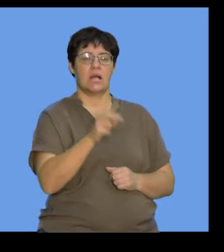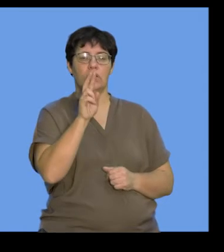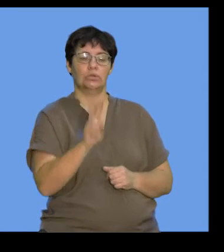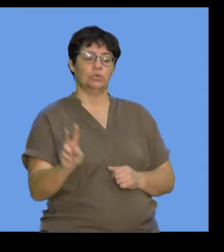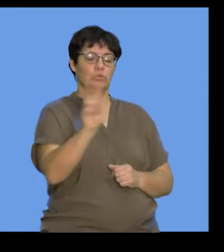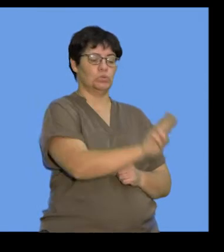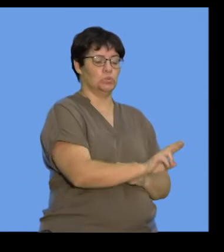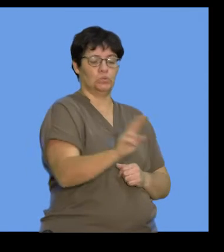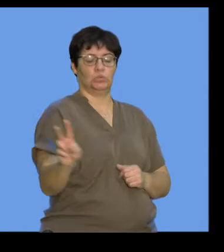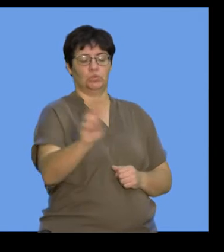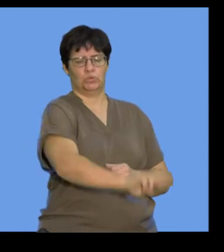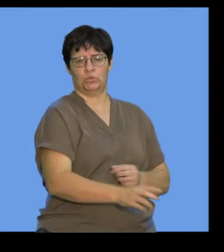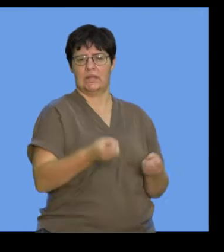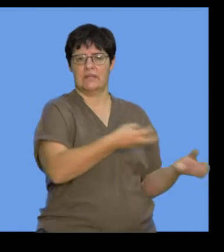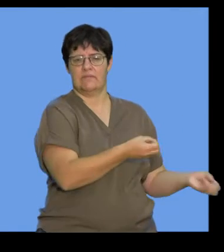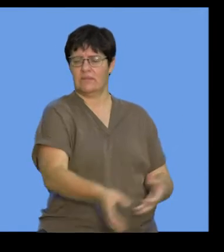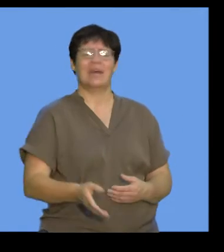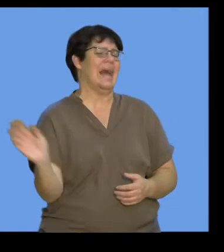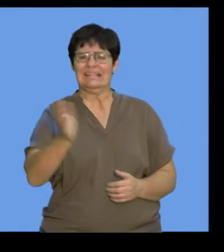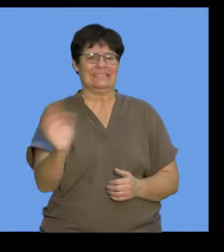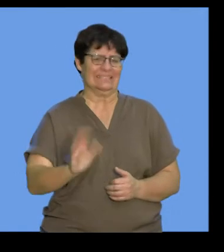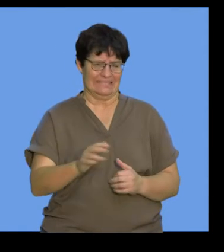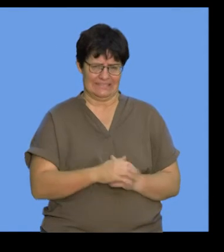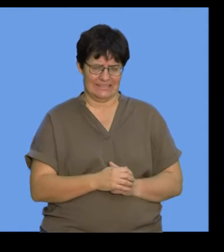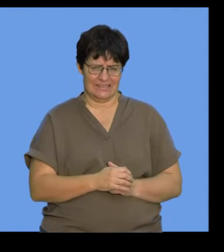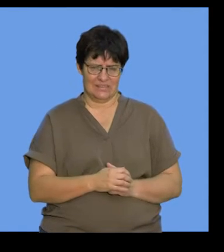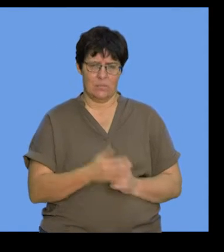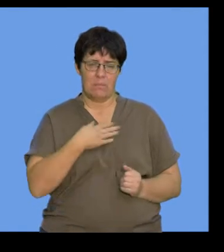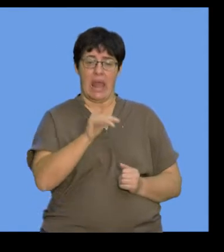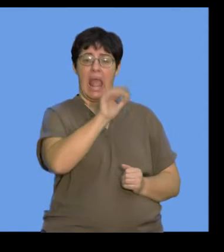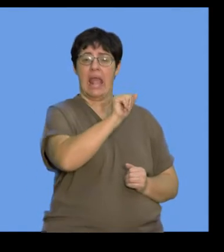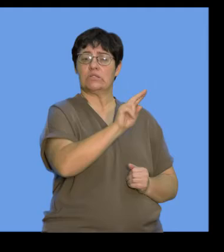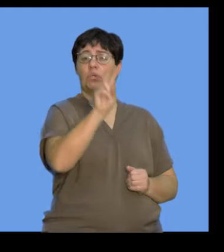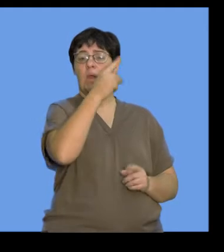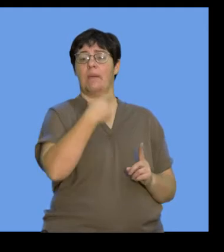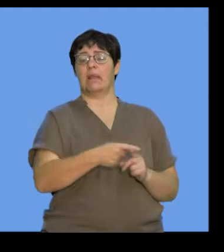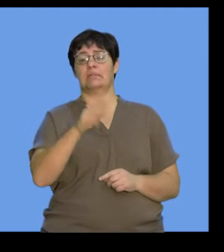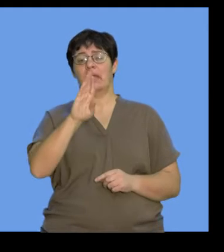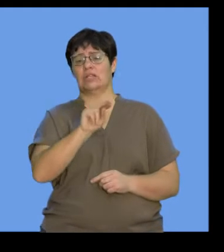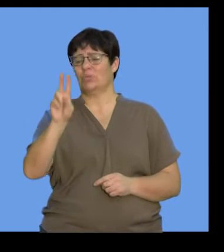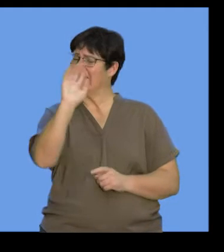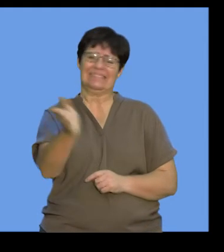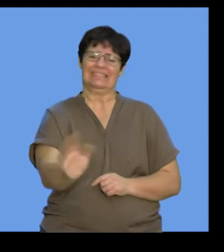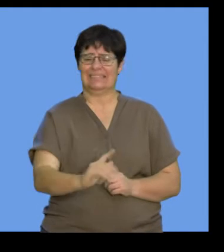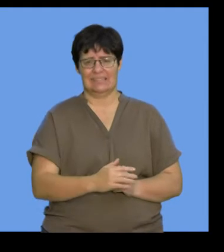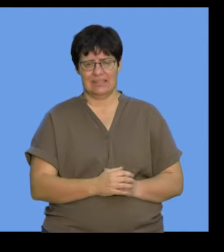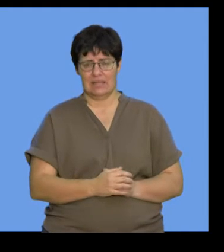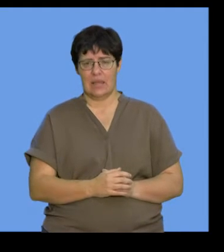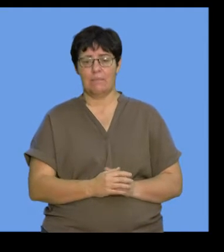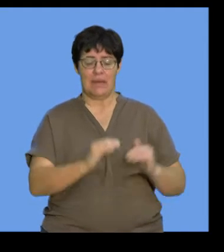you must distribute that 2 to the two exponents and make it a squared plus b squared.